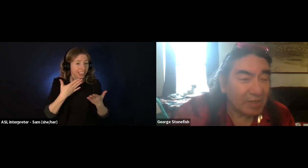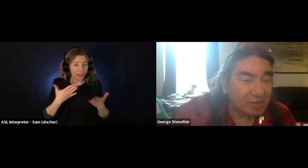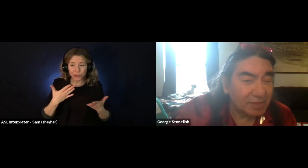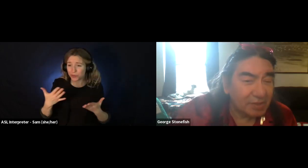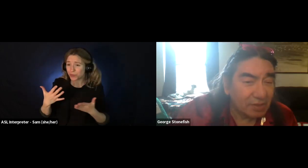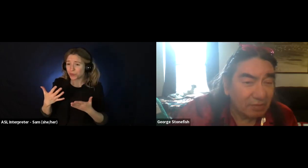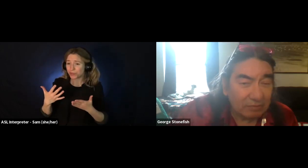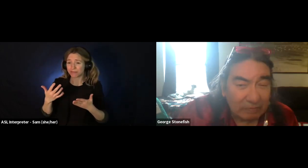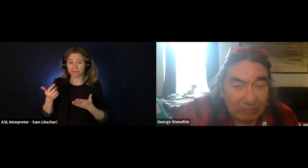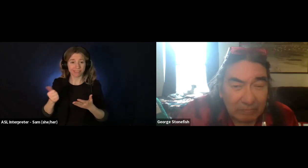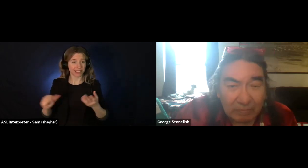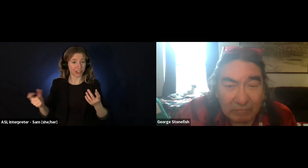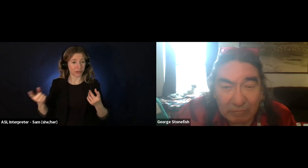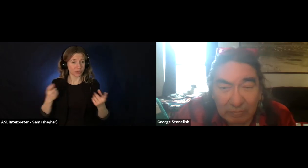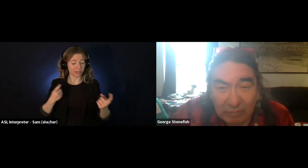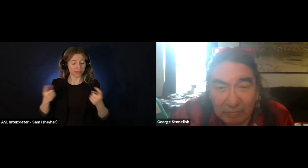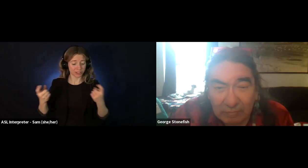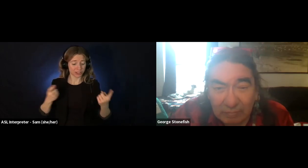any questions?